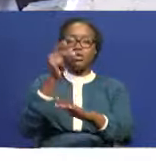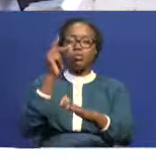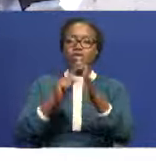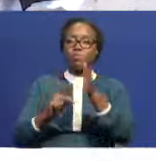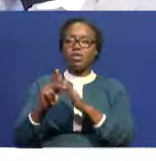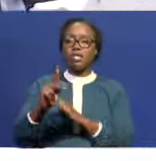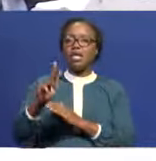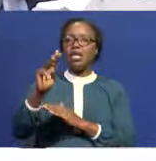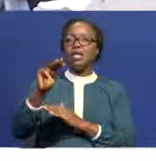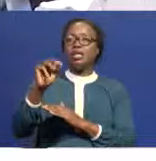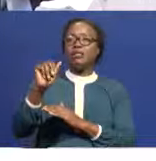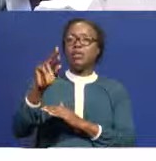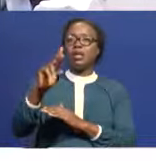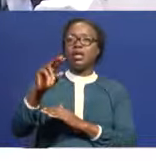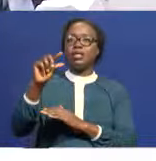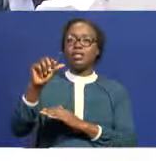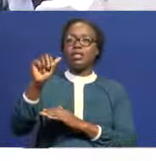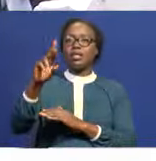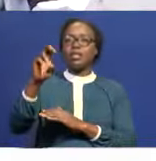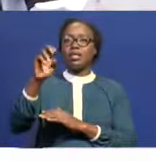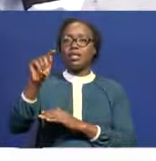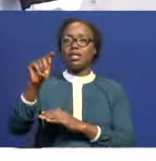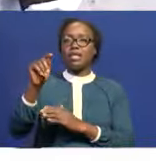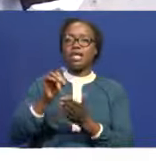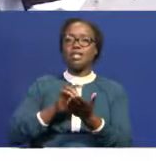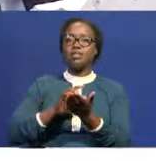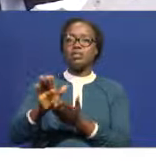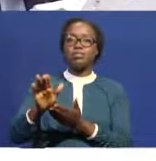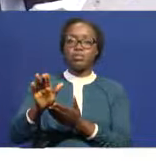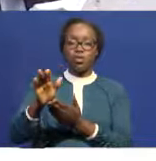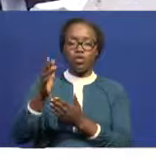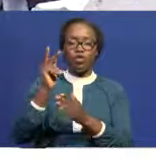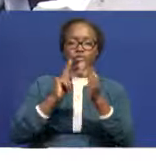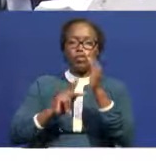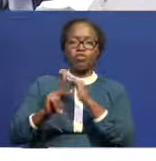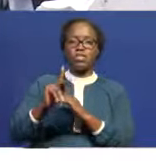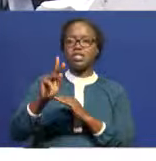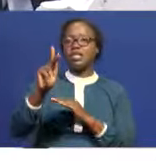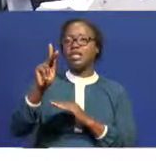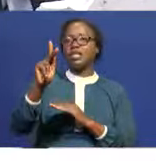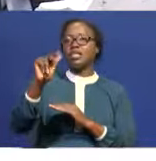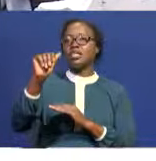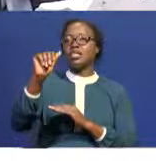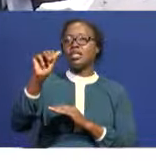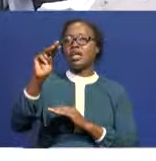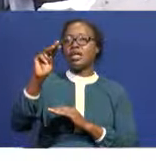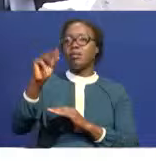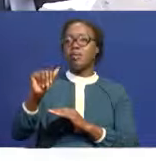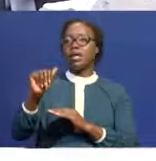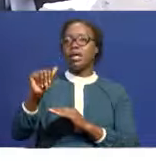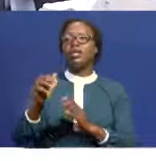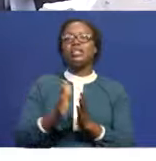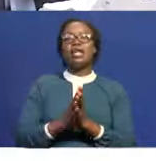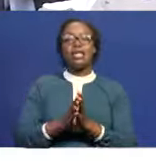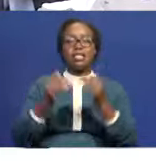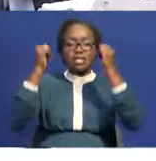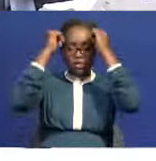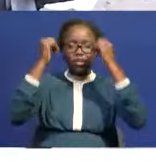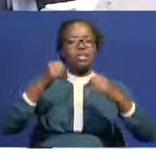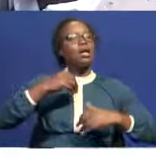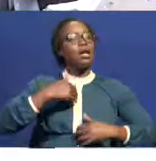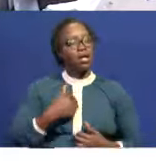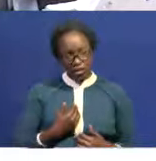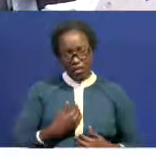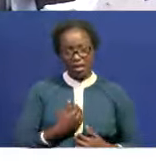Professor Margaret Hutchinson and the suspension of Professor Stephen Kiama. The comrades are tired, and at